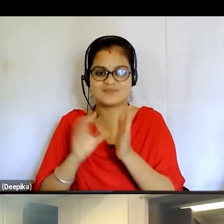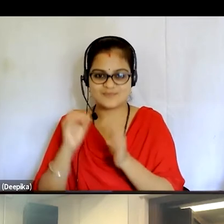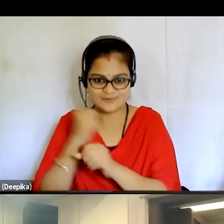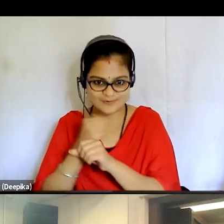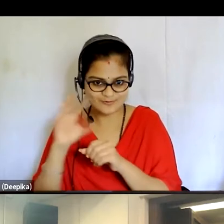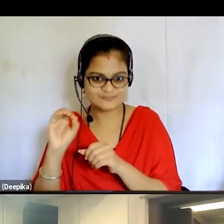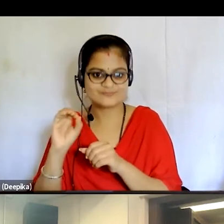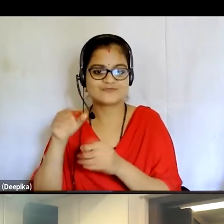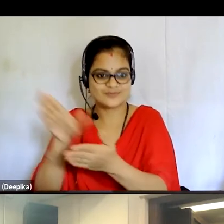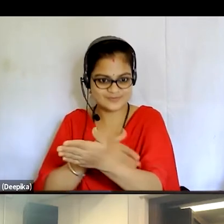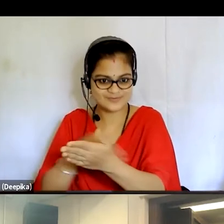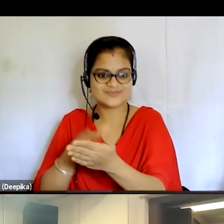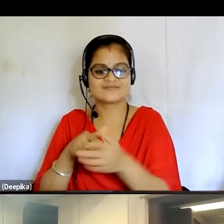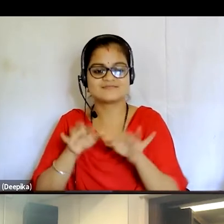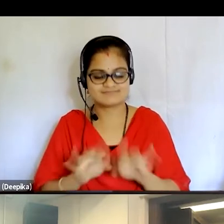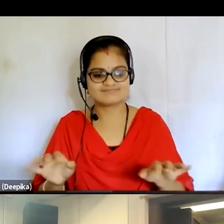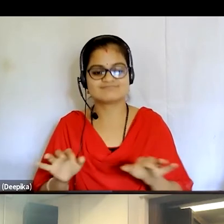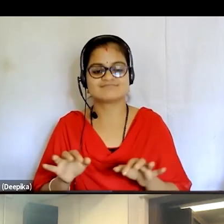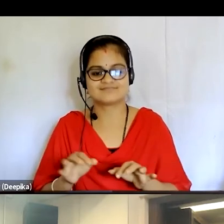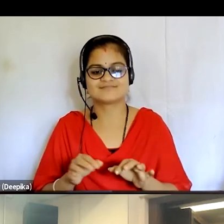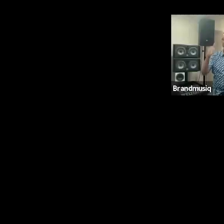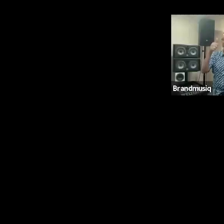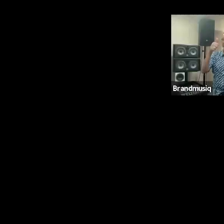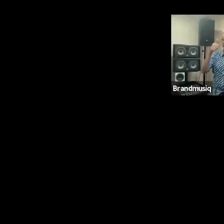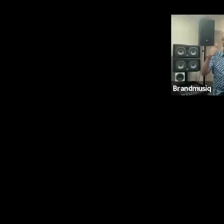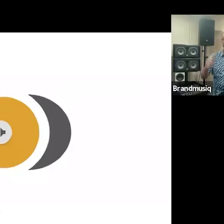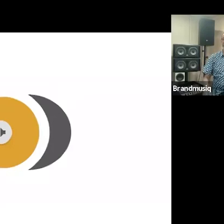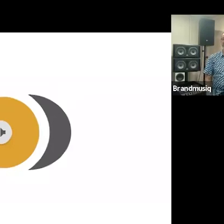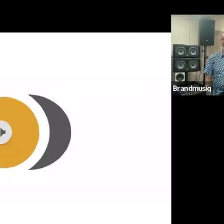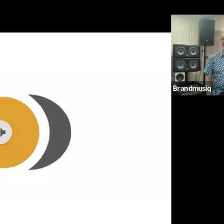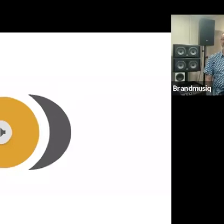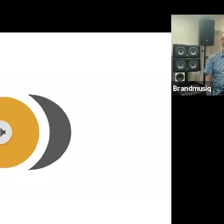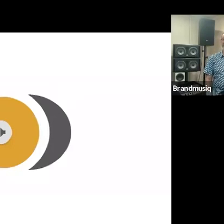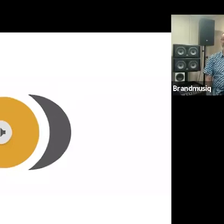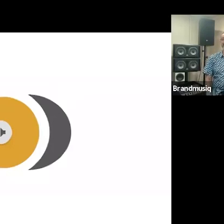that is derived from the Mogoscape. Yeah? Absolutely.